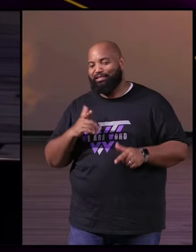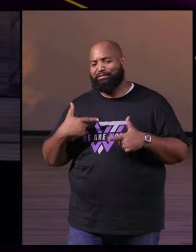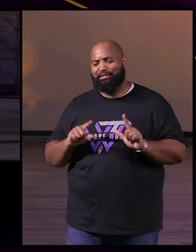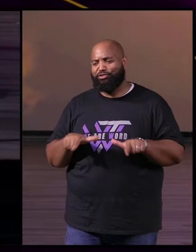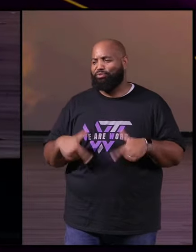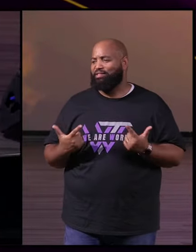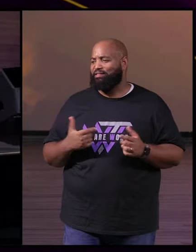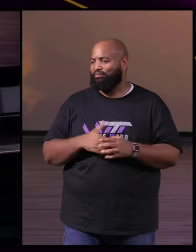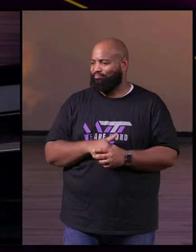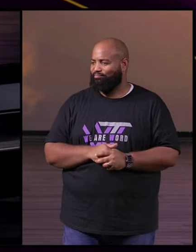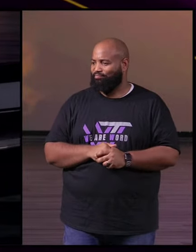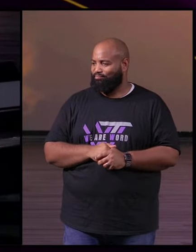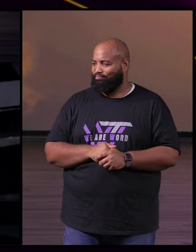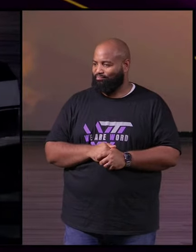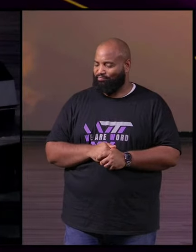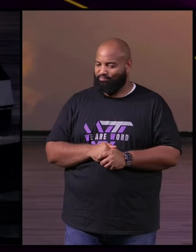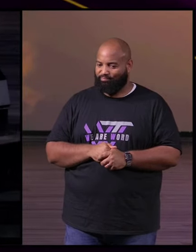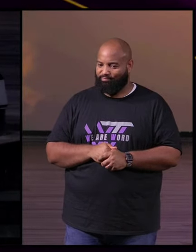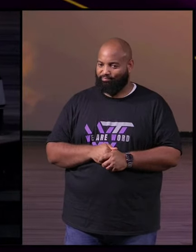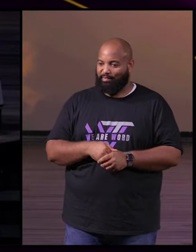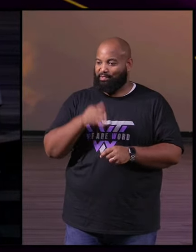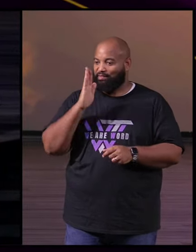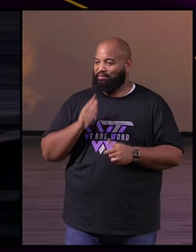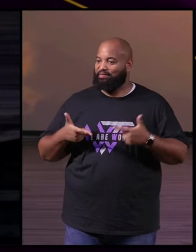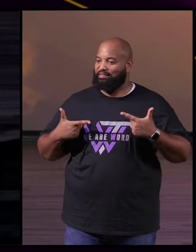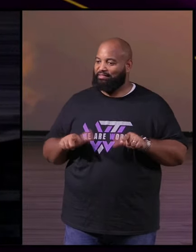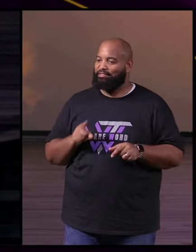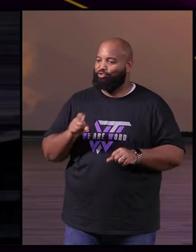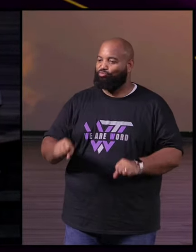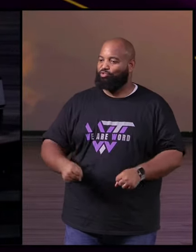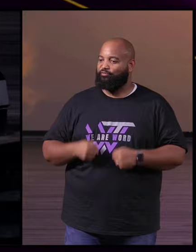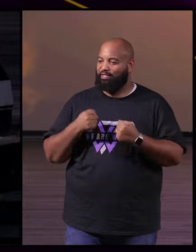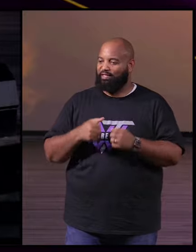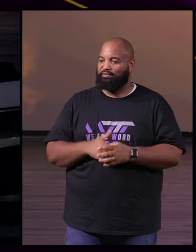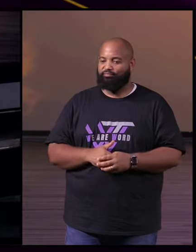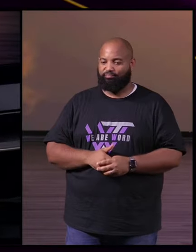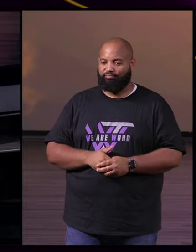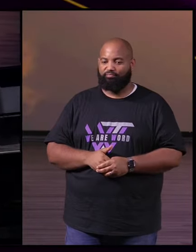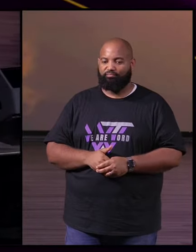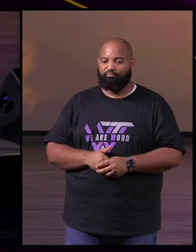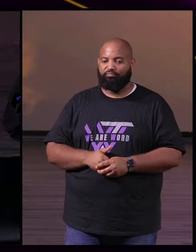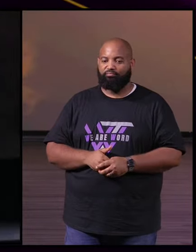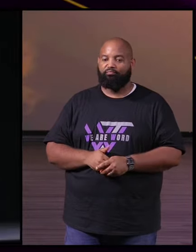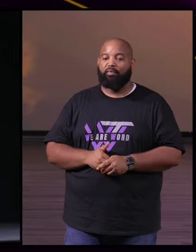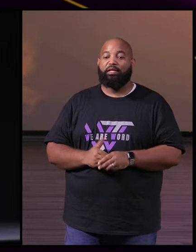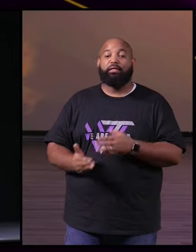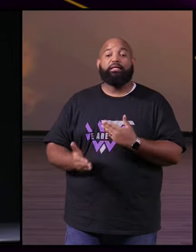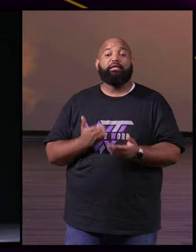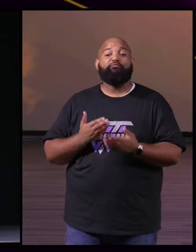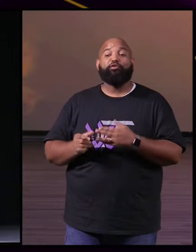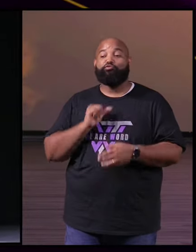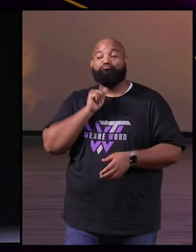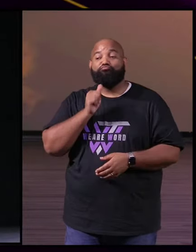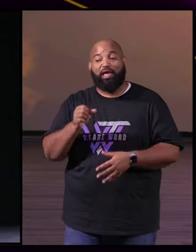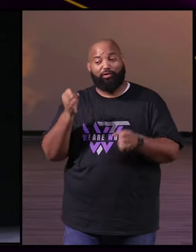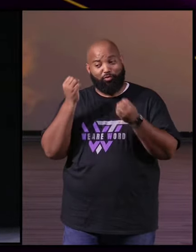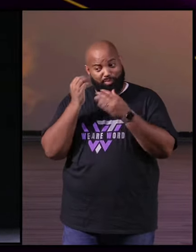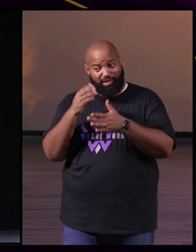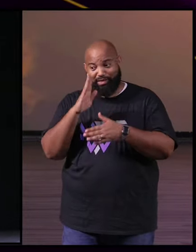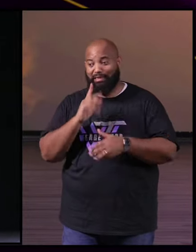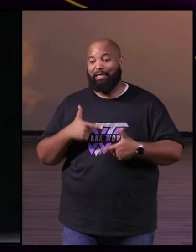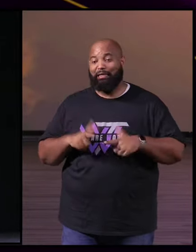you live. He has let you make it. Even in your disobedience, he's let you do